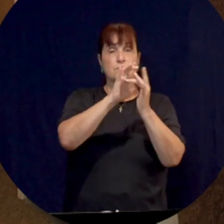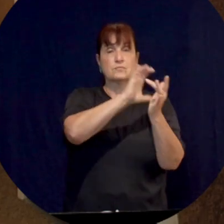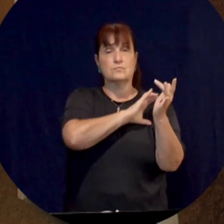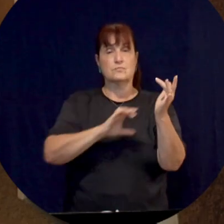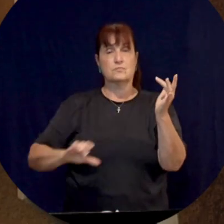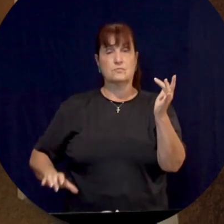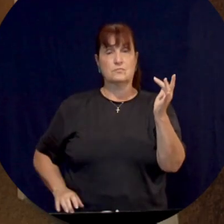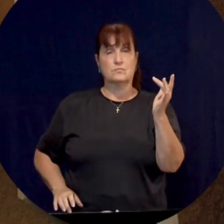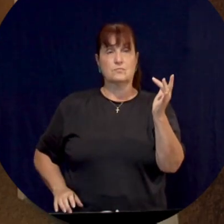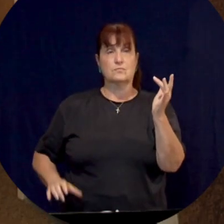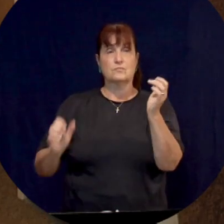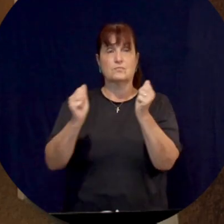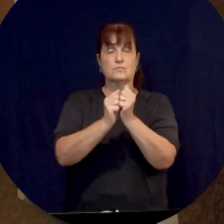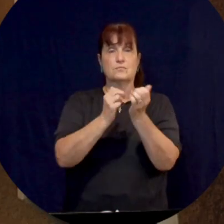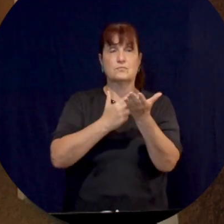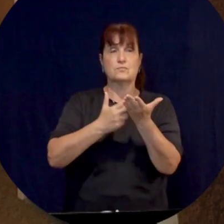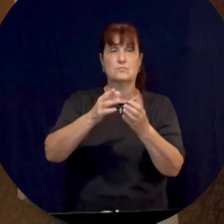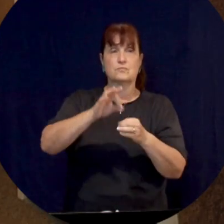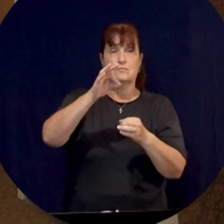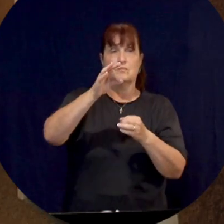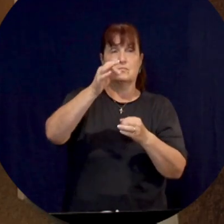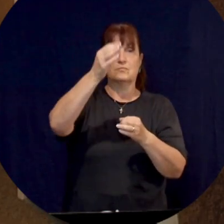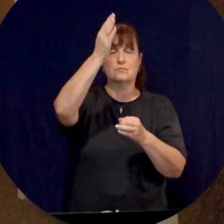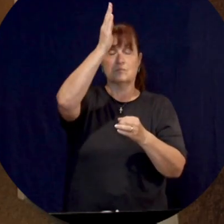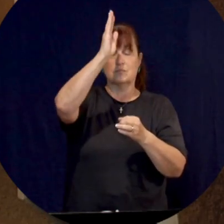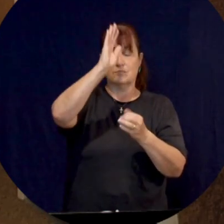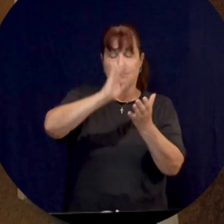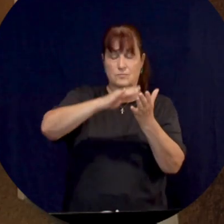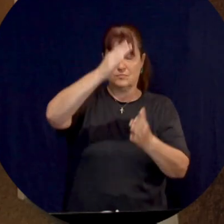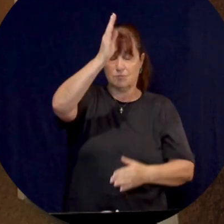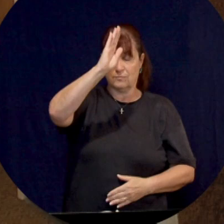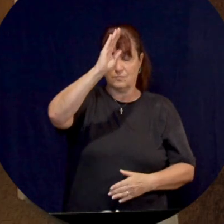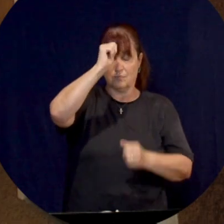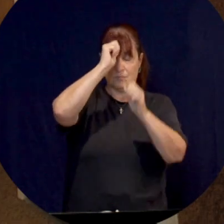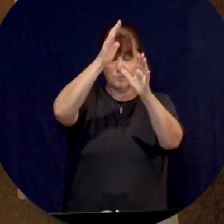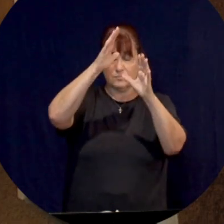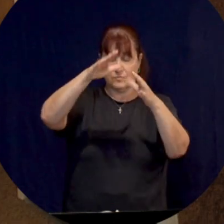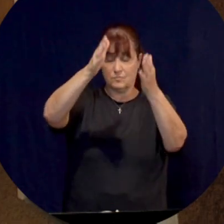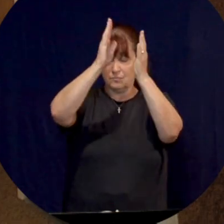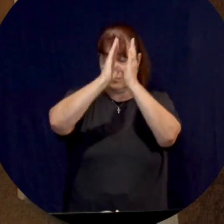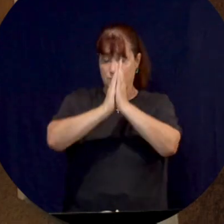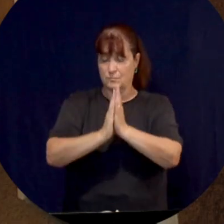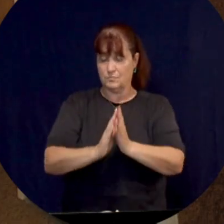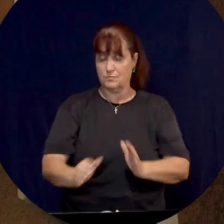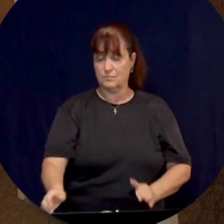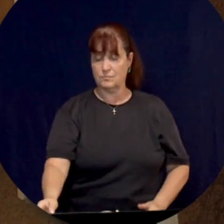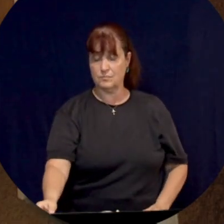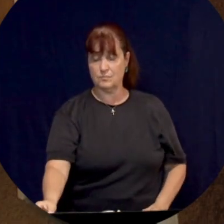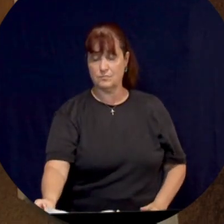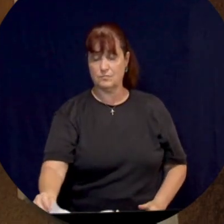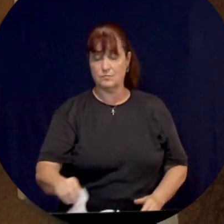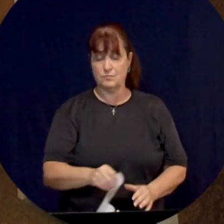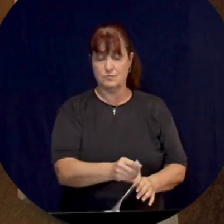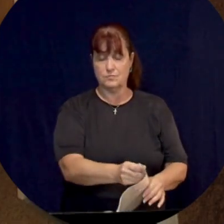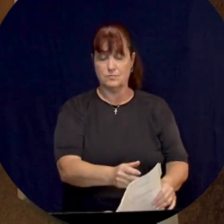High, Jesus Christ, with the Holy Spirit, in the glory of God the Father. Amen.